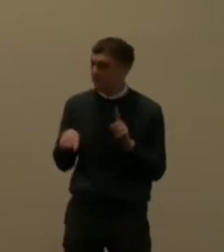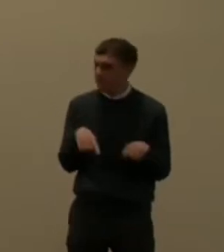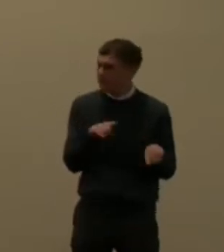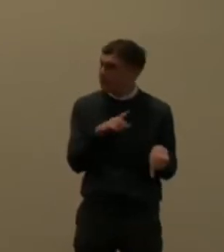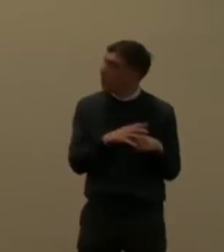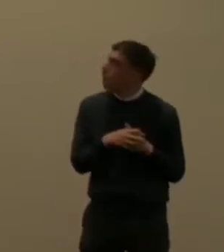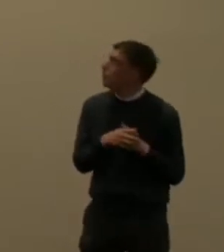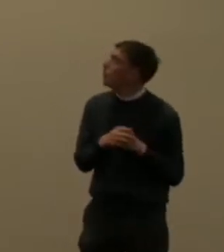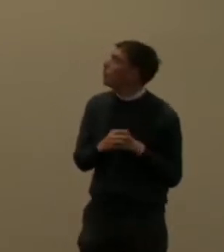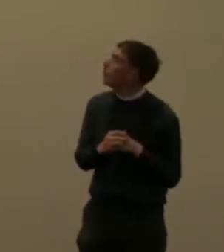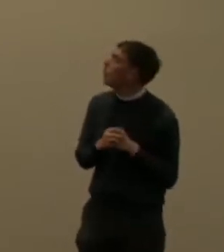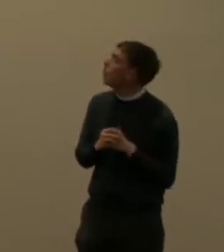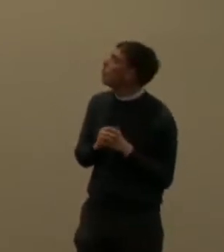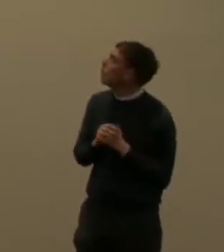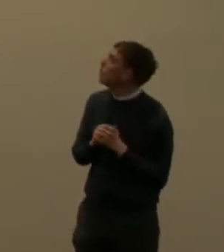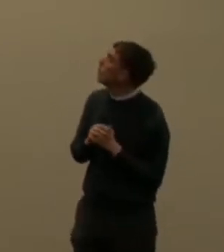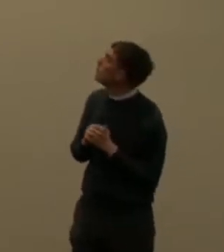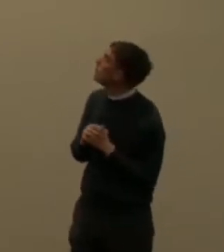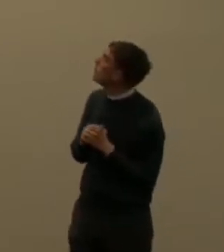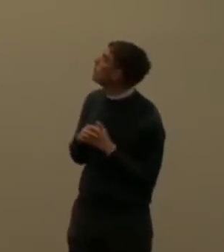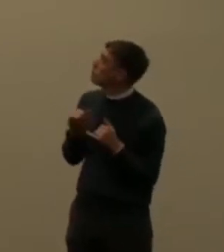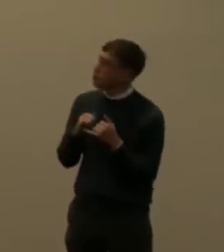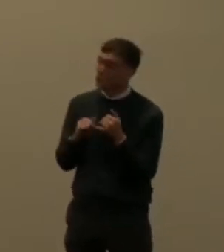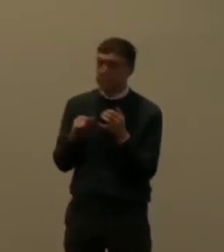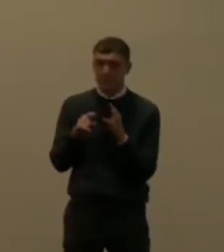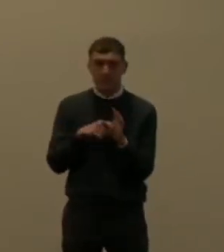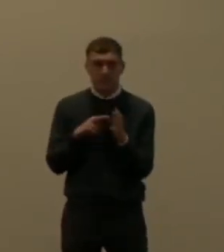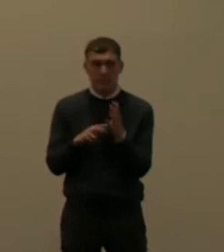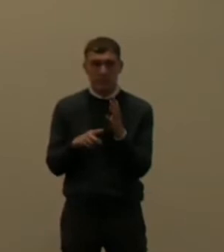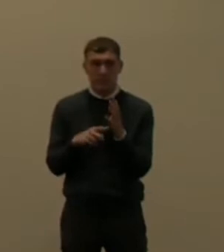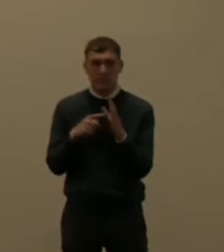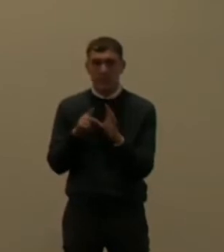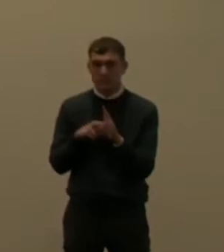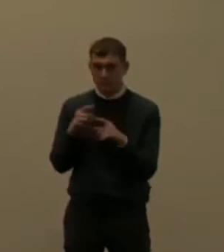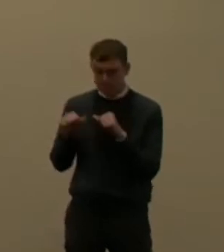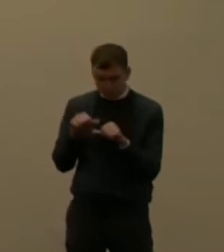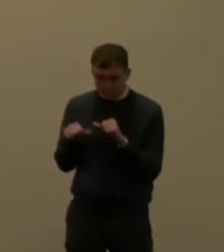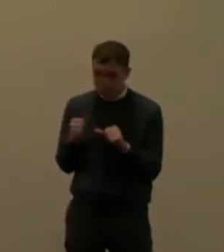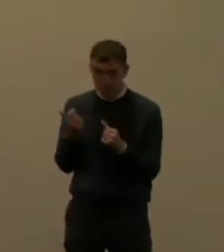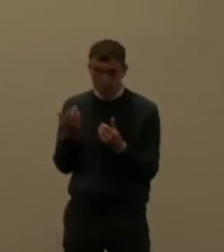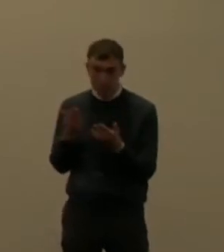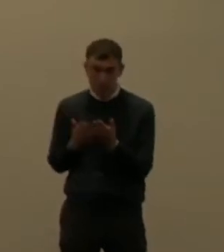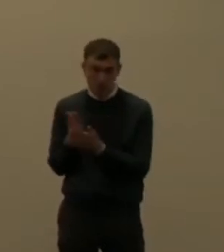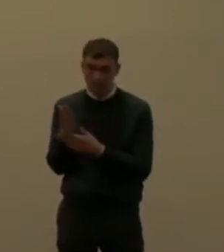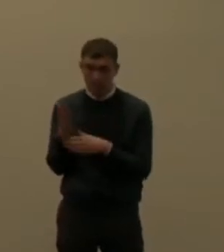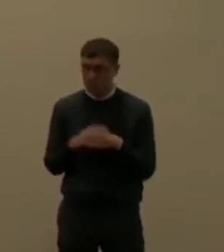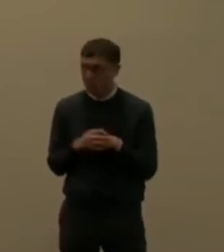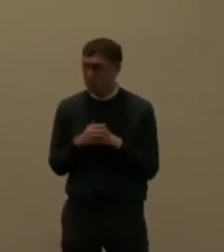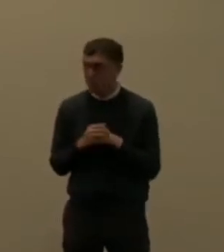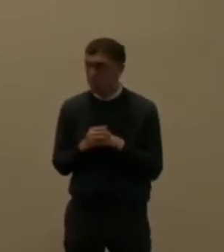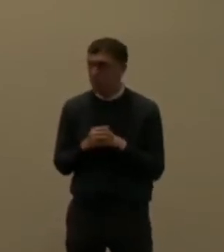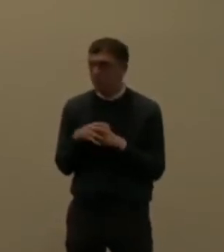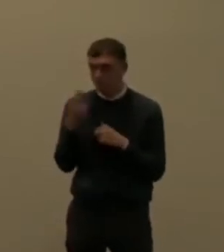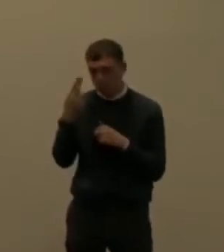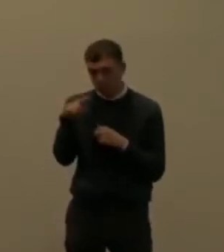with that task. The syntax is basically pretty straightforward. You give it the